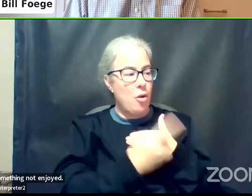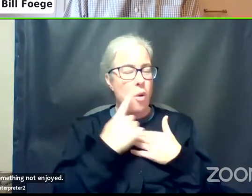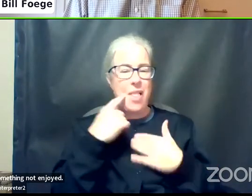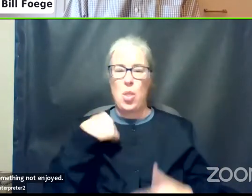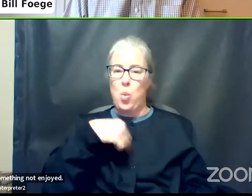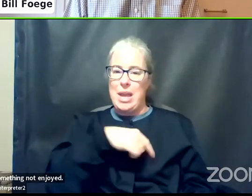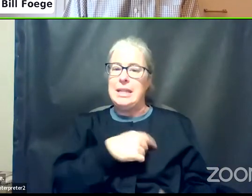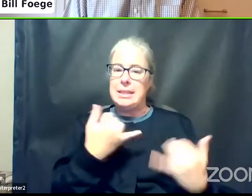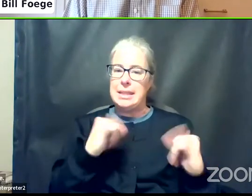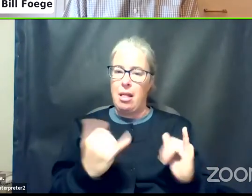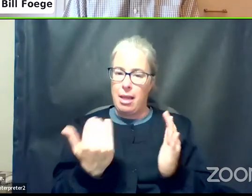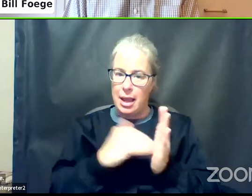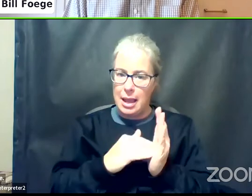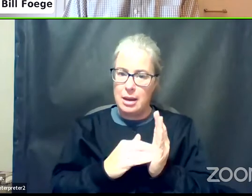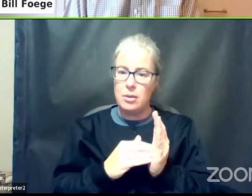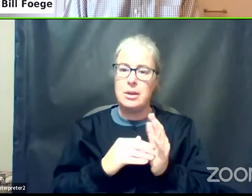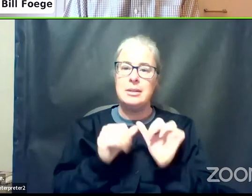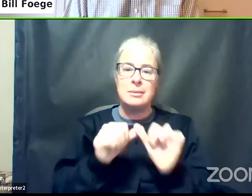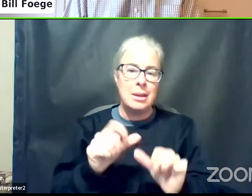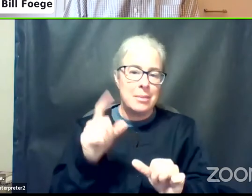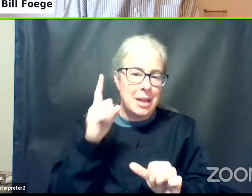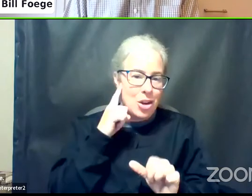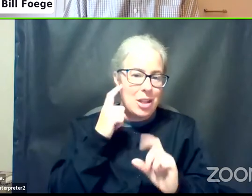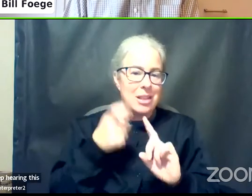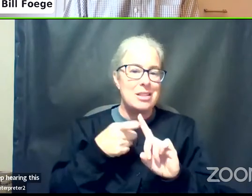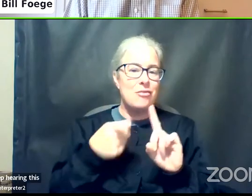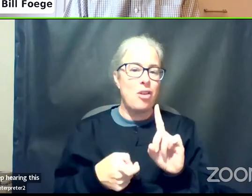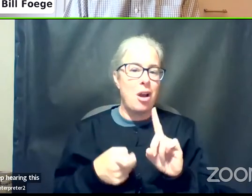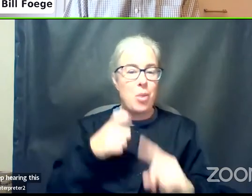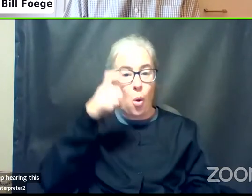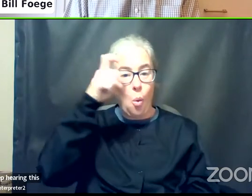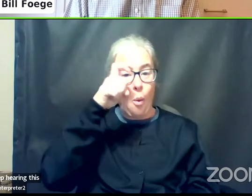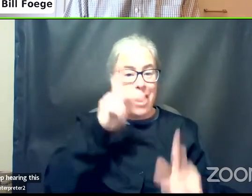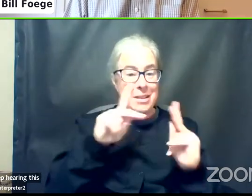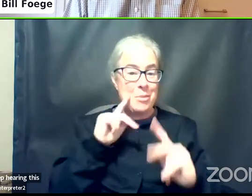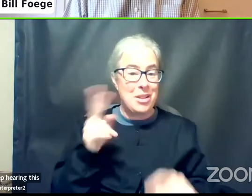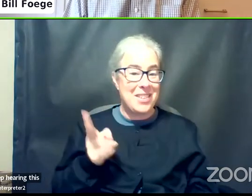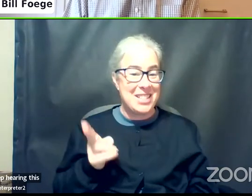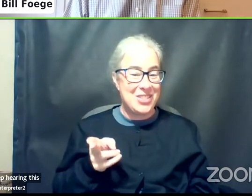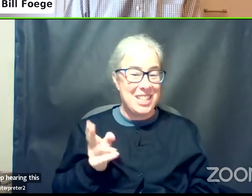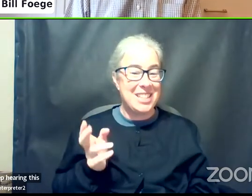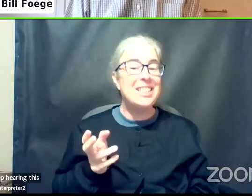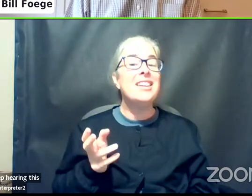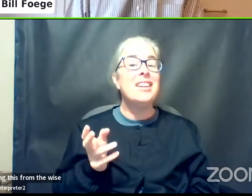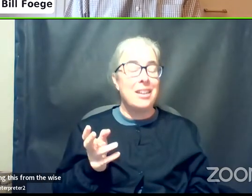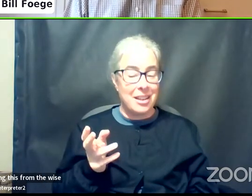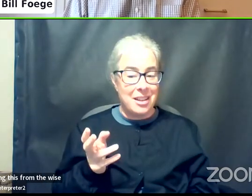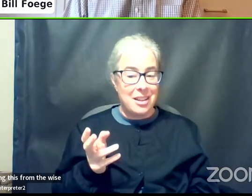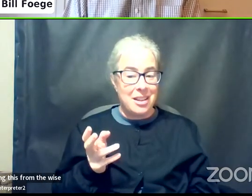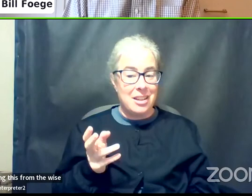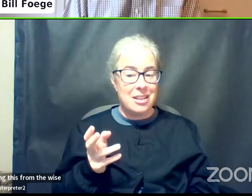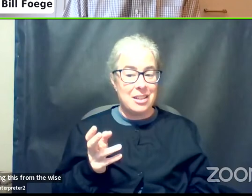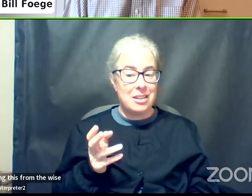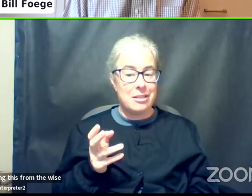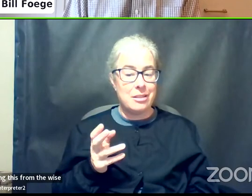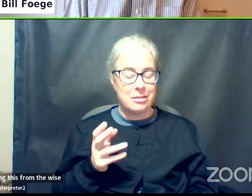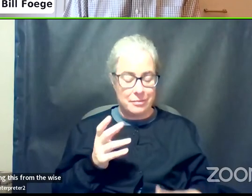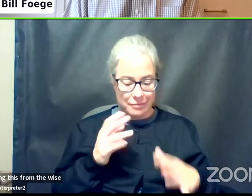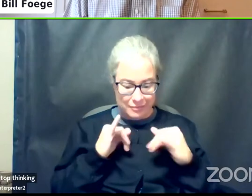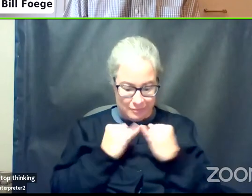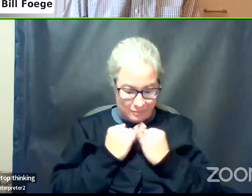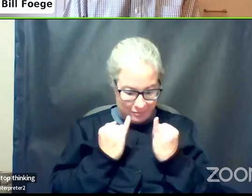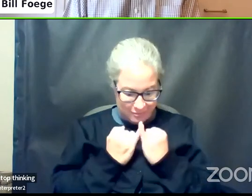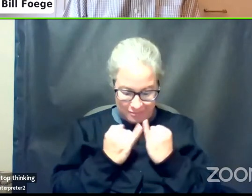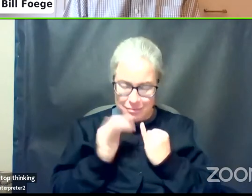so we keep hearing this from the wise people of History to stop thinking about